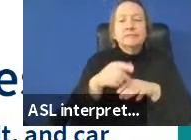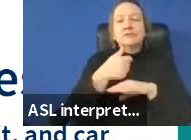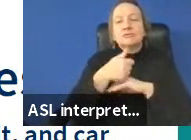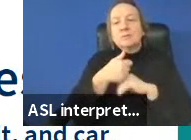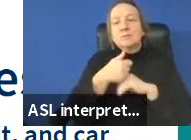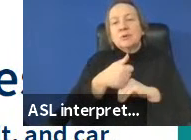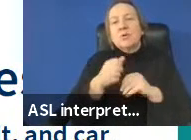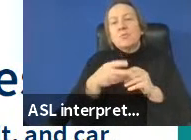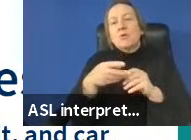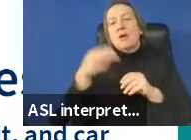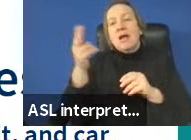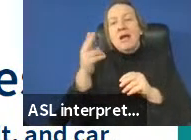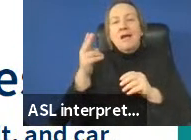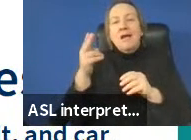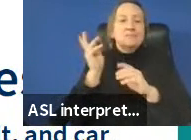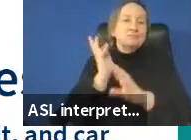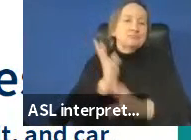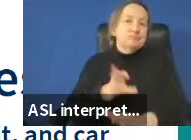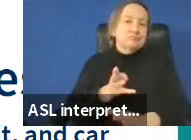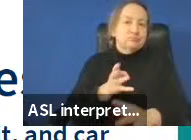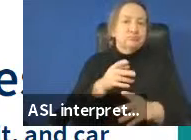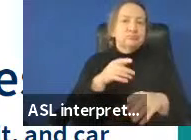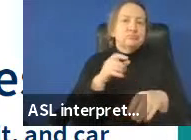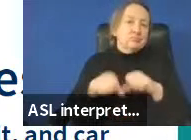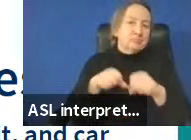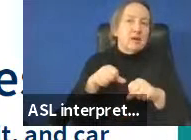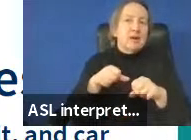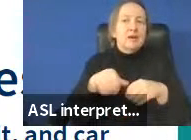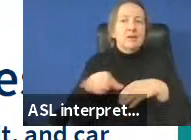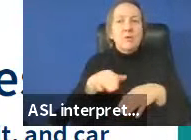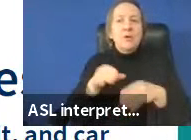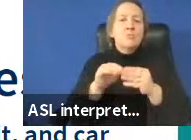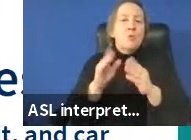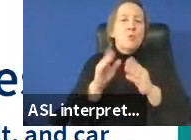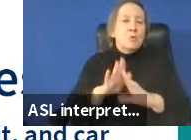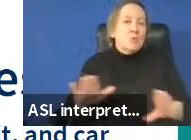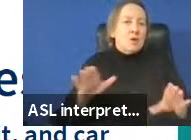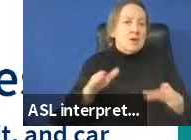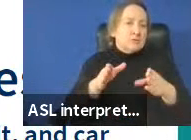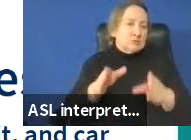the higher flow of active transportation, quieter streets.